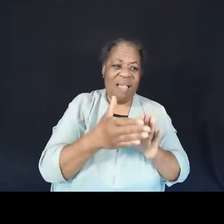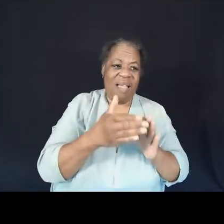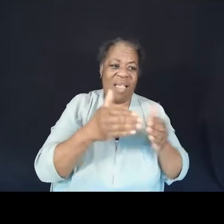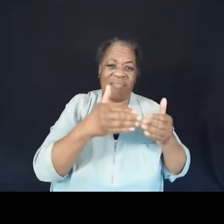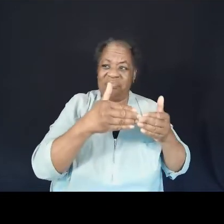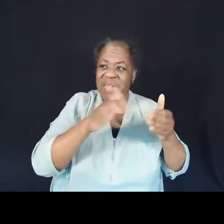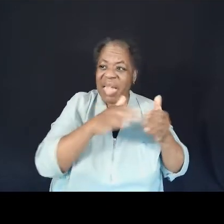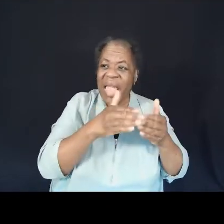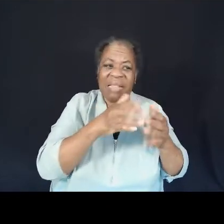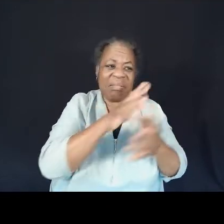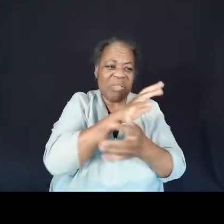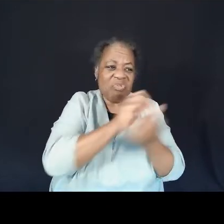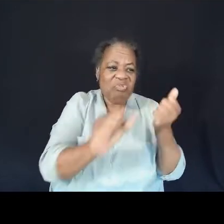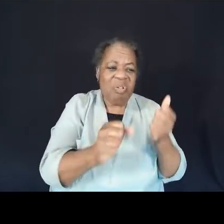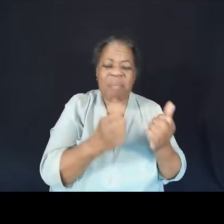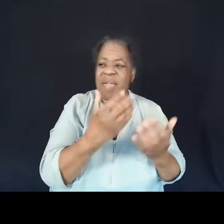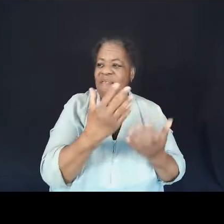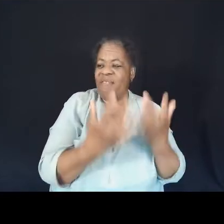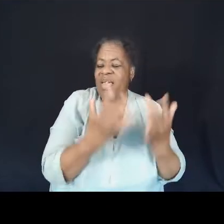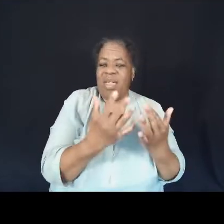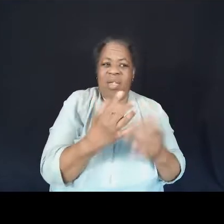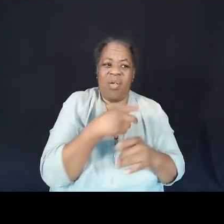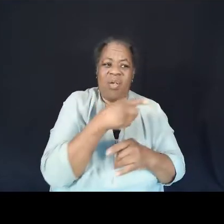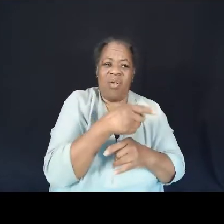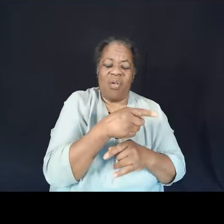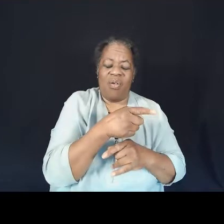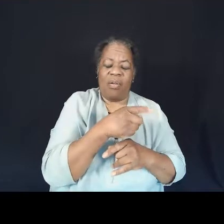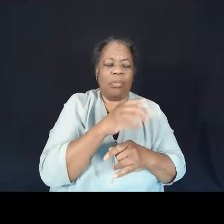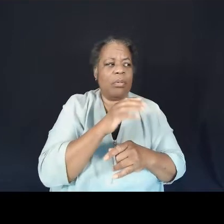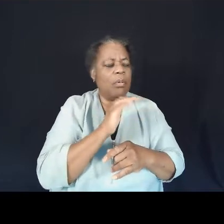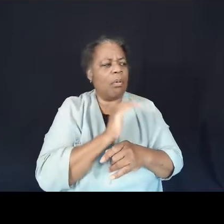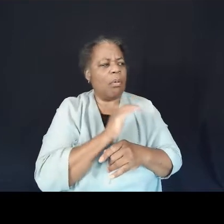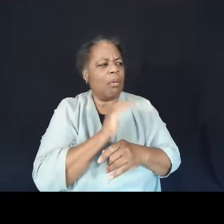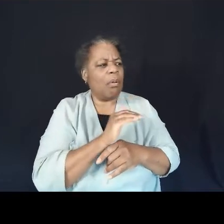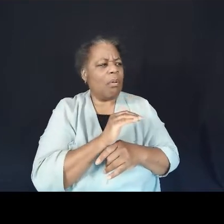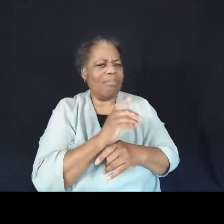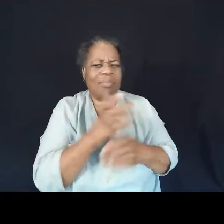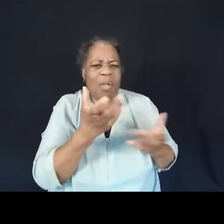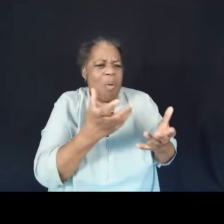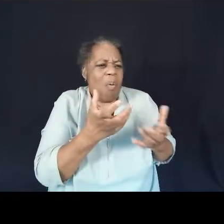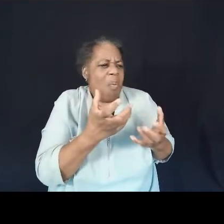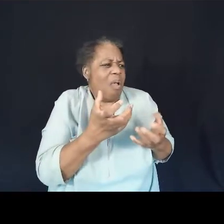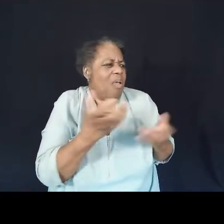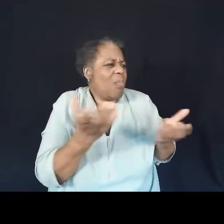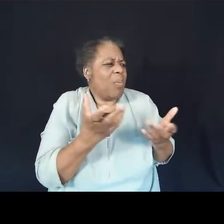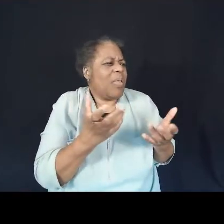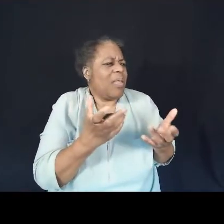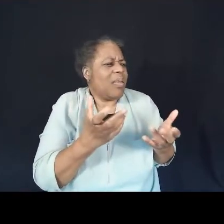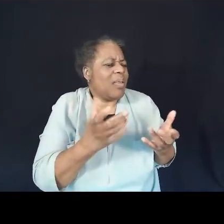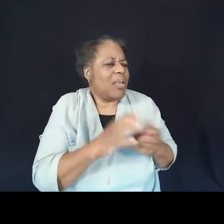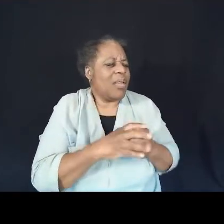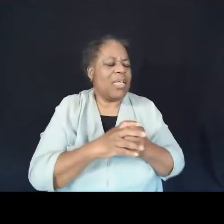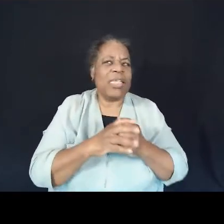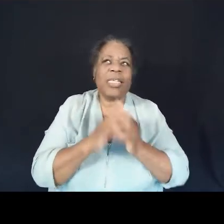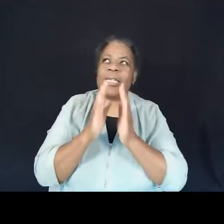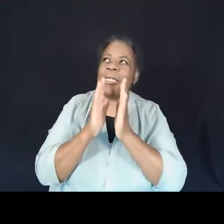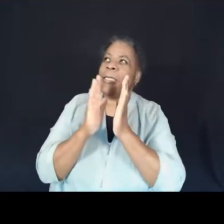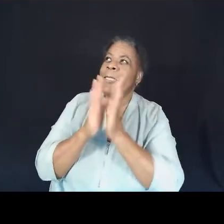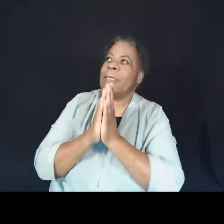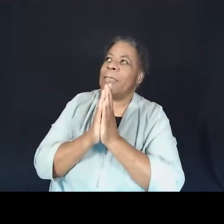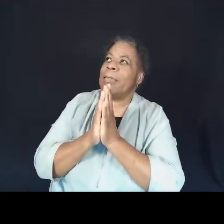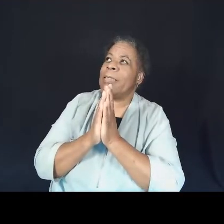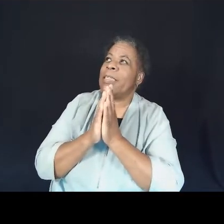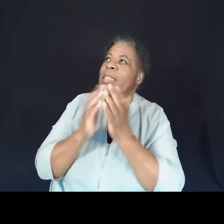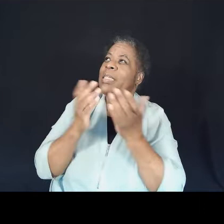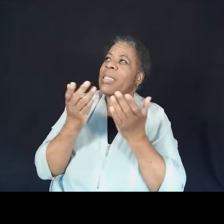by fire? The king said to me, what is it that you want? Then I prayed to the God of heaven and I answered